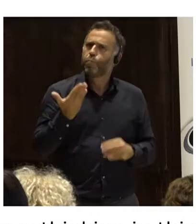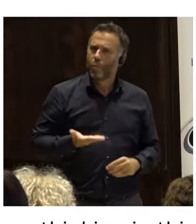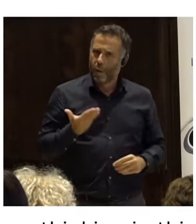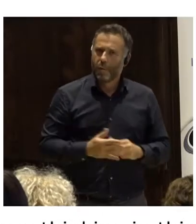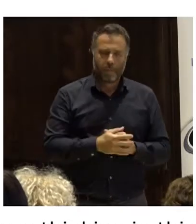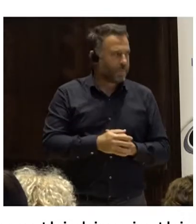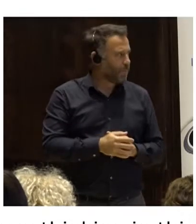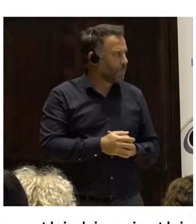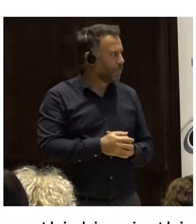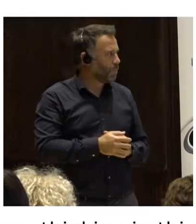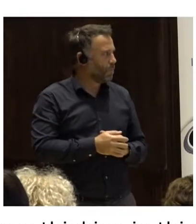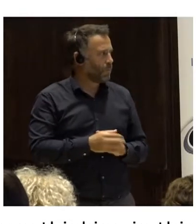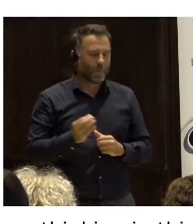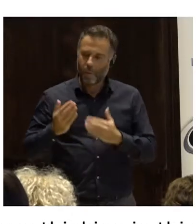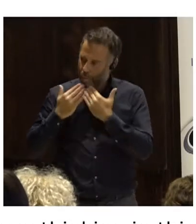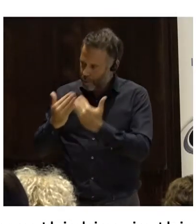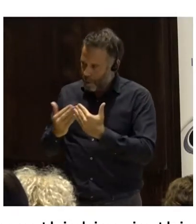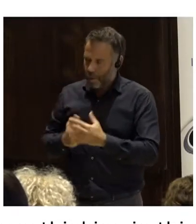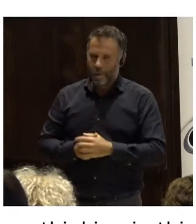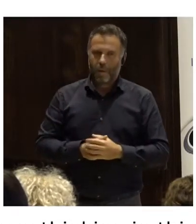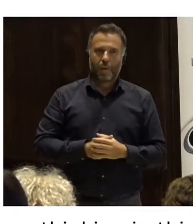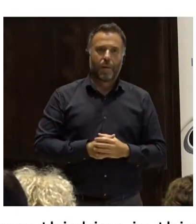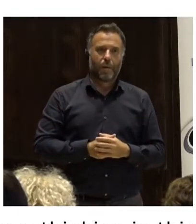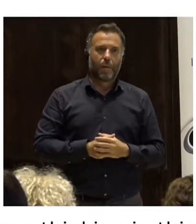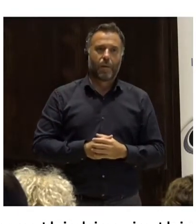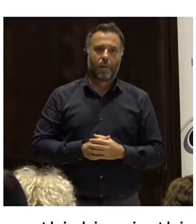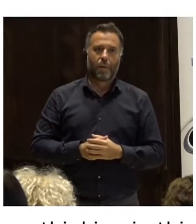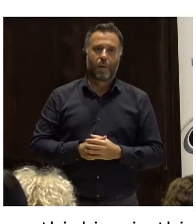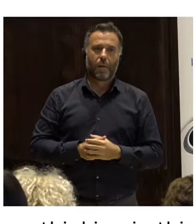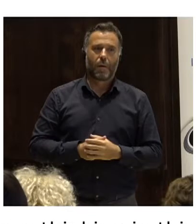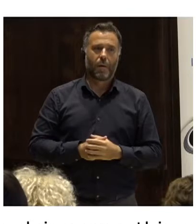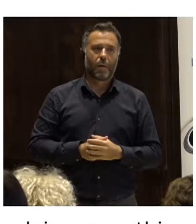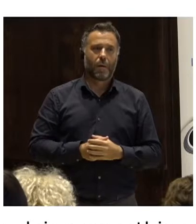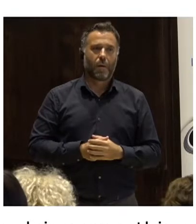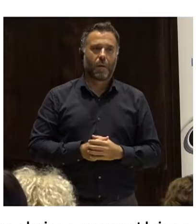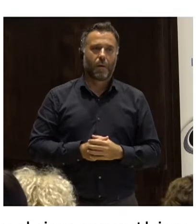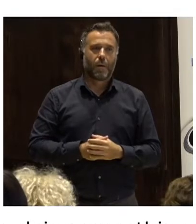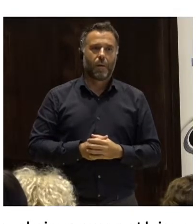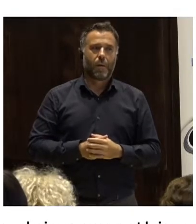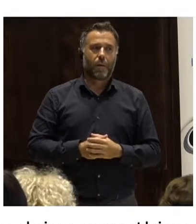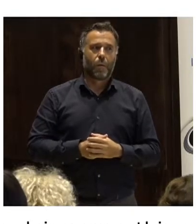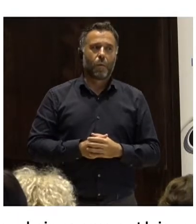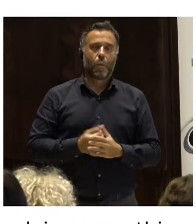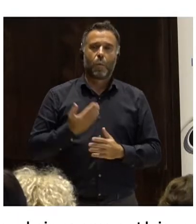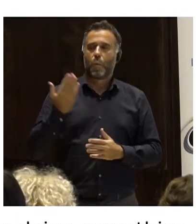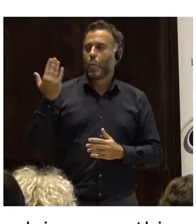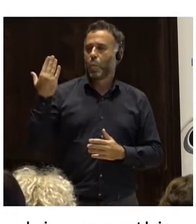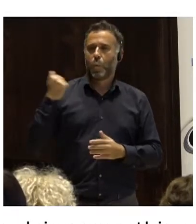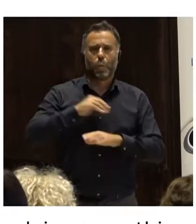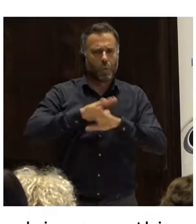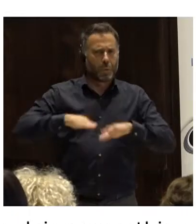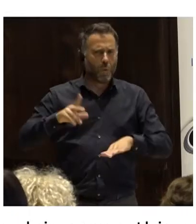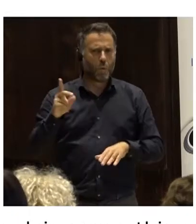Thank you. I'm happy to hear you, because in the last months we are studying